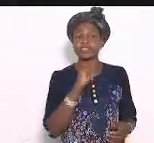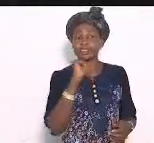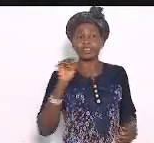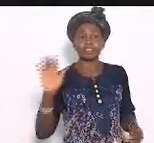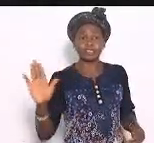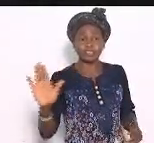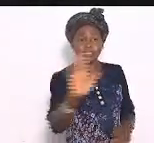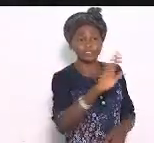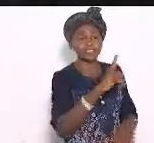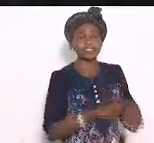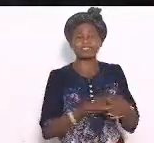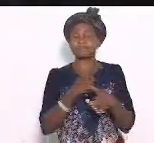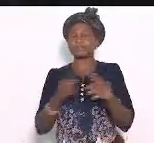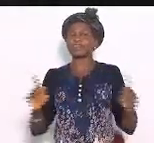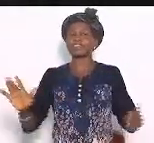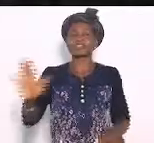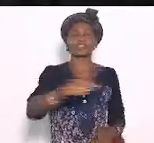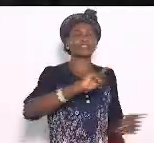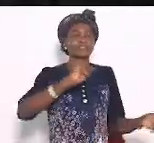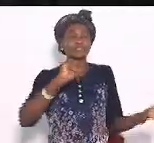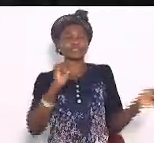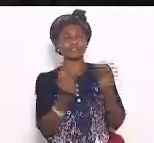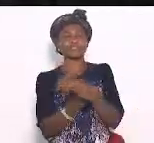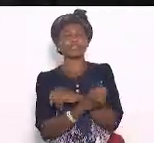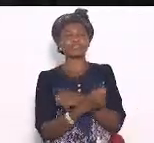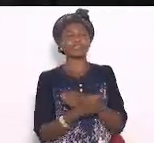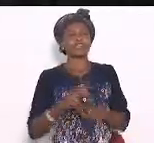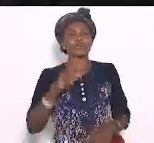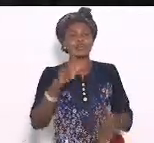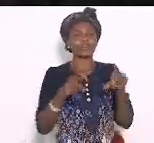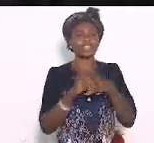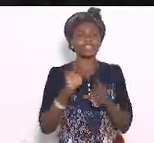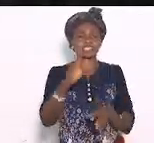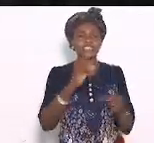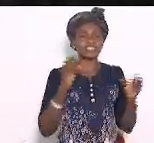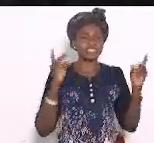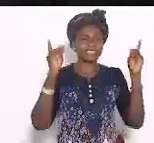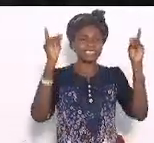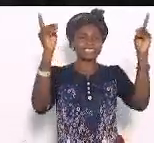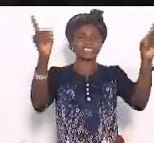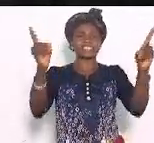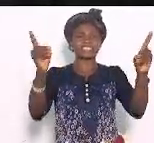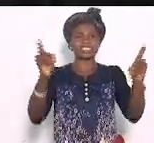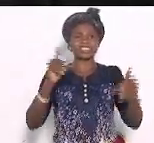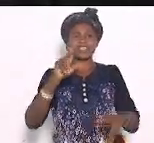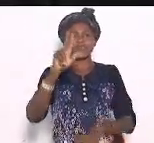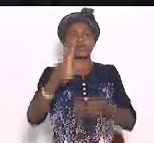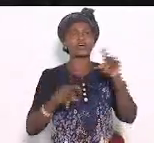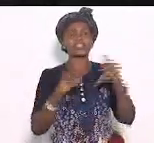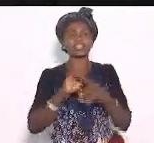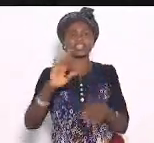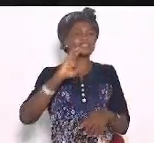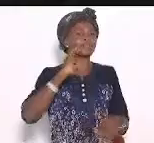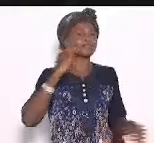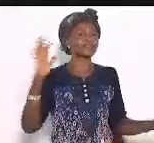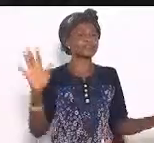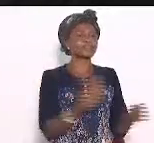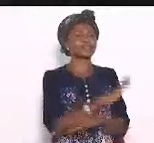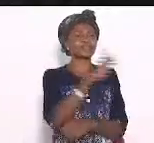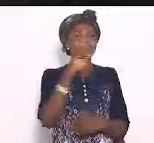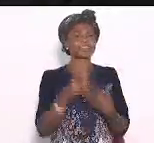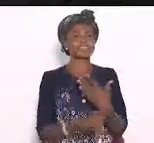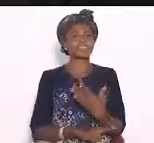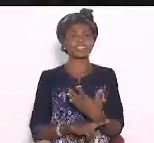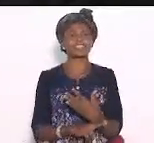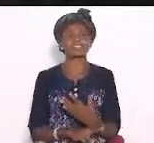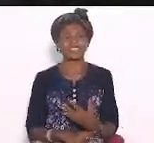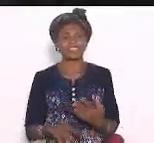mly walk in your destiny oh yes in your in your walk in The